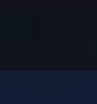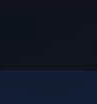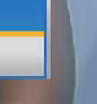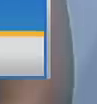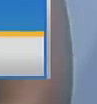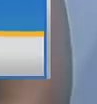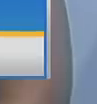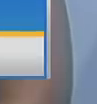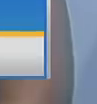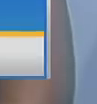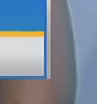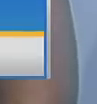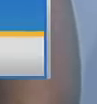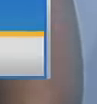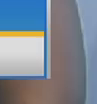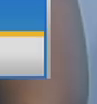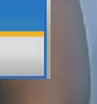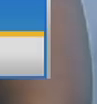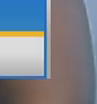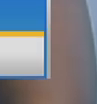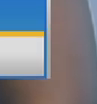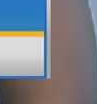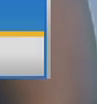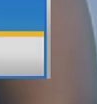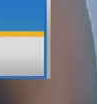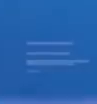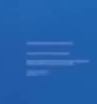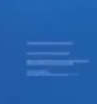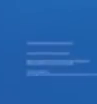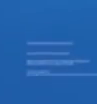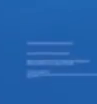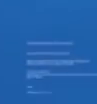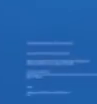billion. This has been your Royal Fidelity Business News.